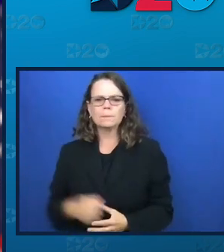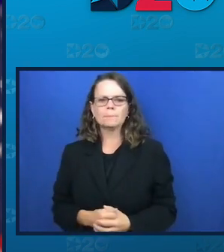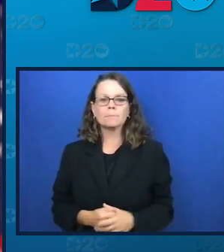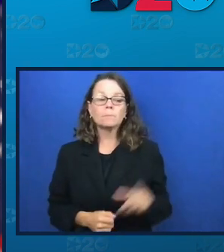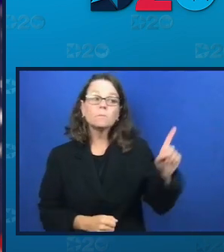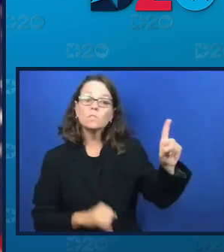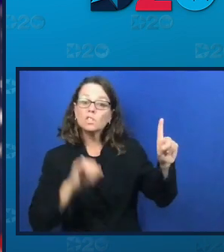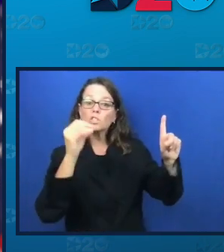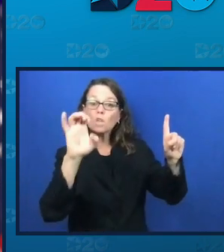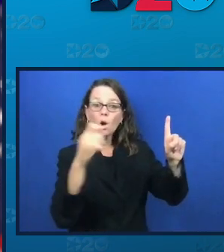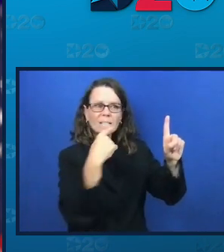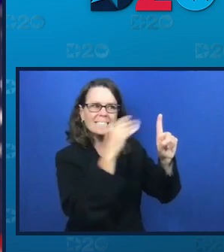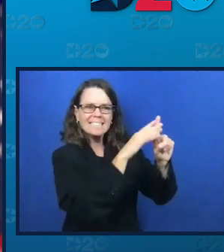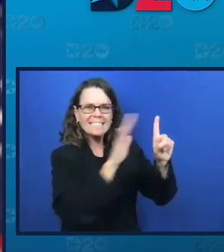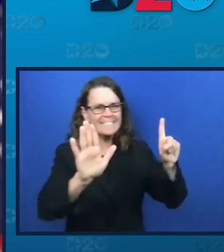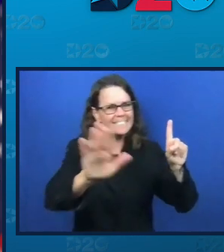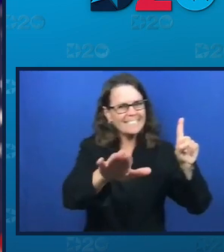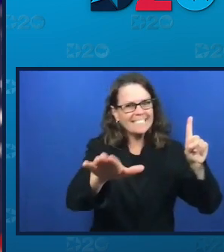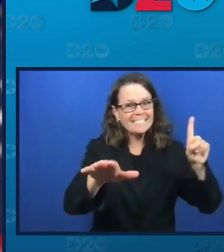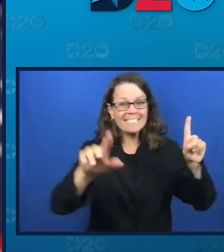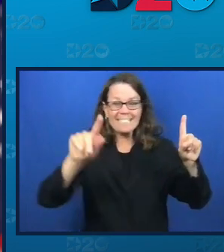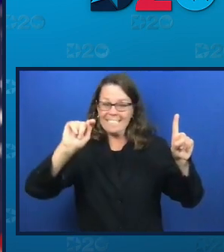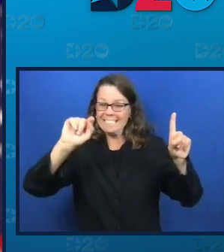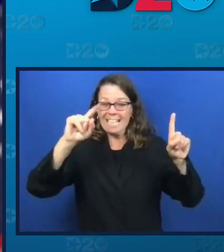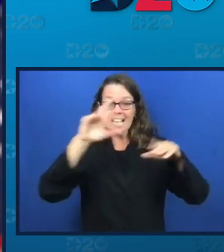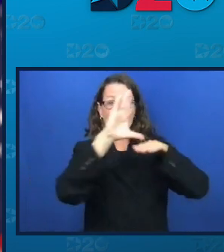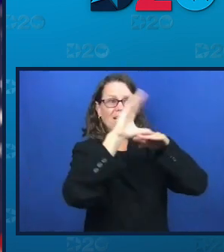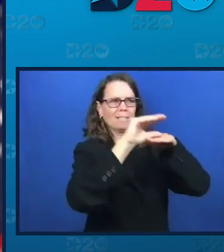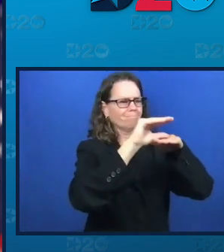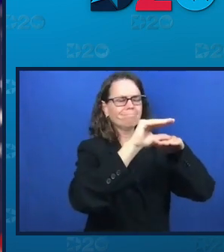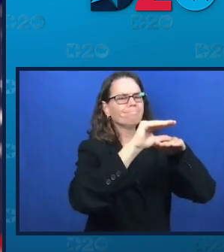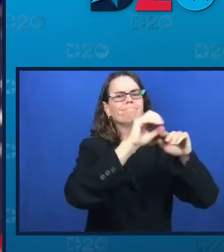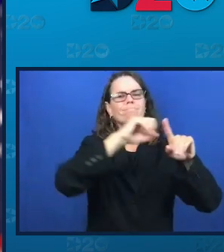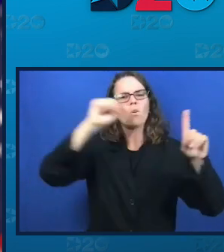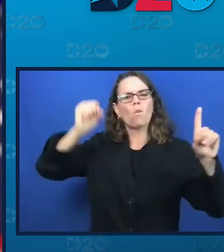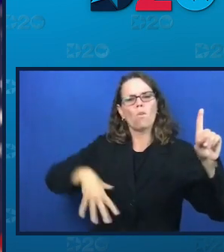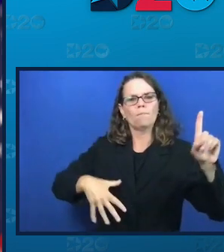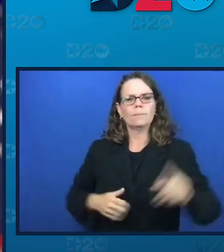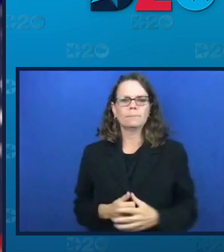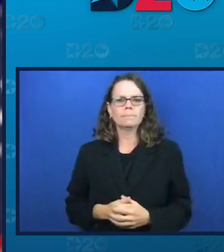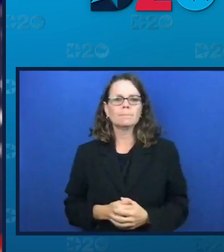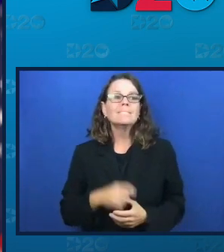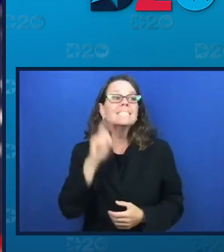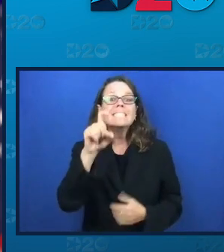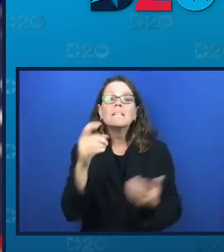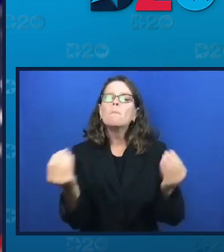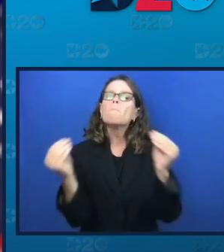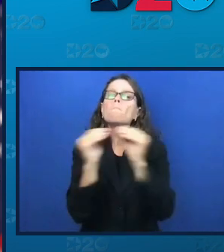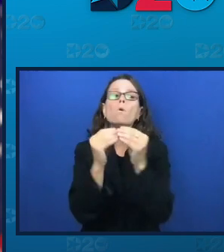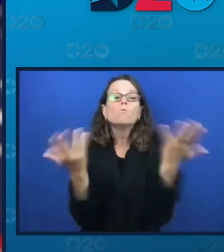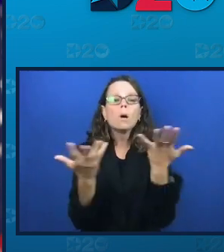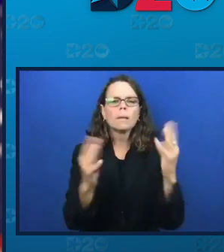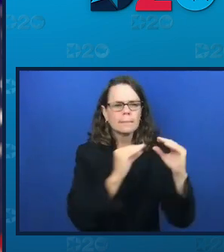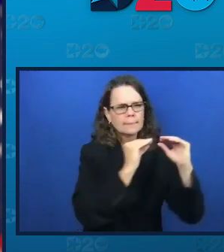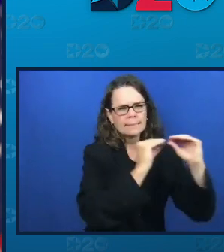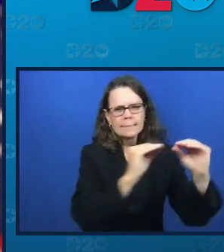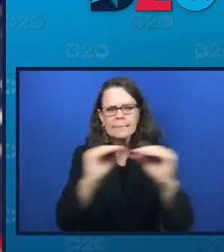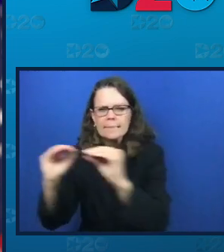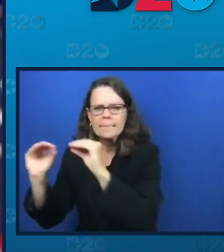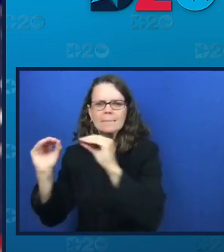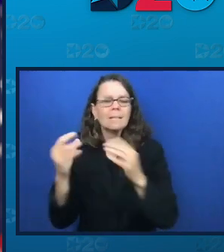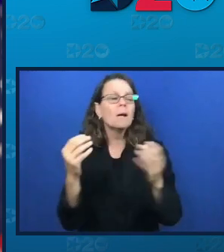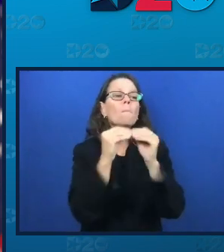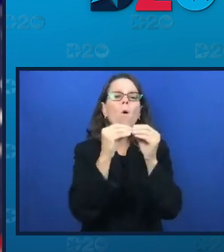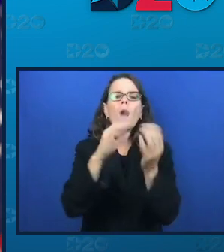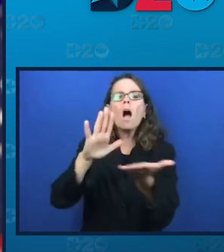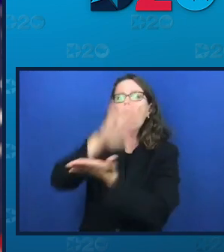like training for adults who have lost jobs, and making college more affordable, and investing in American research and development so